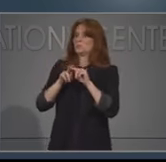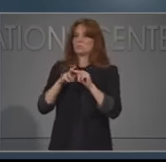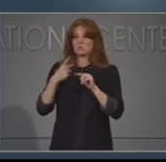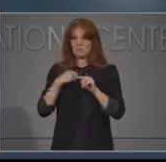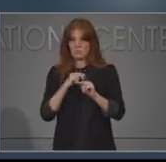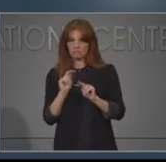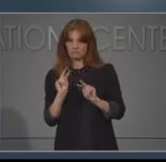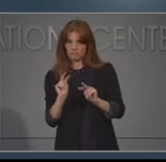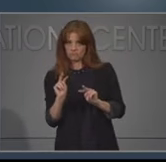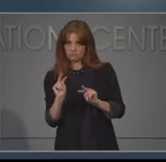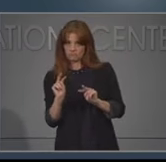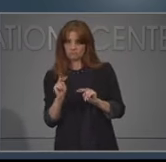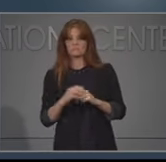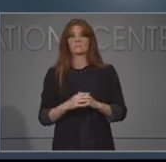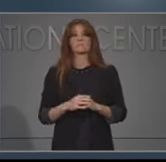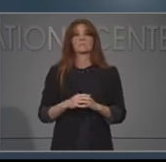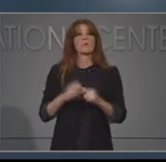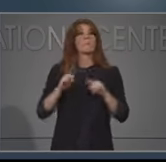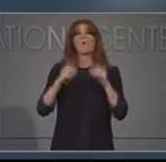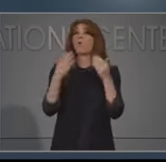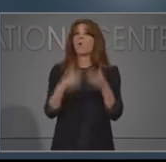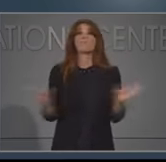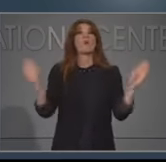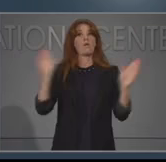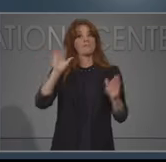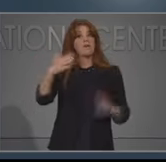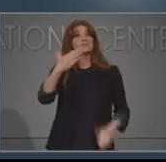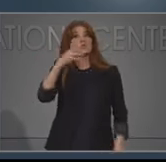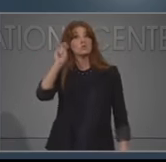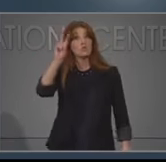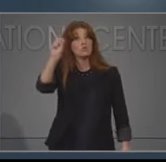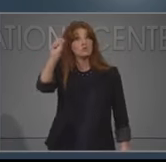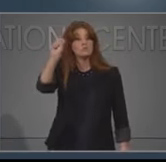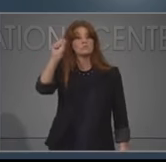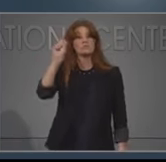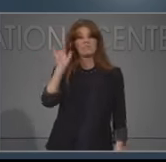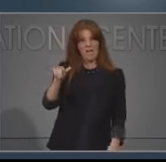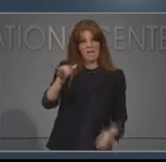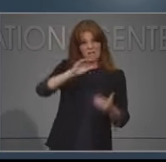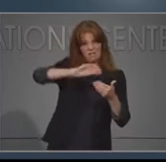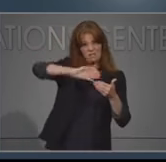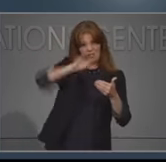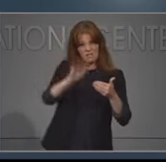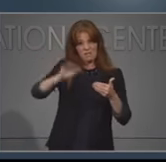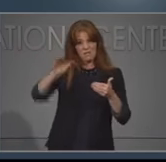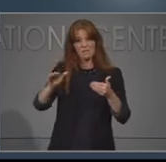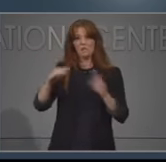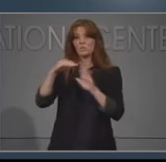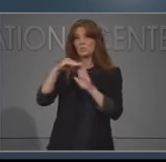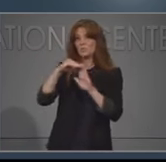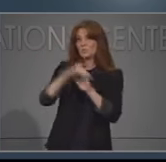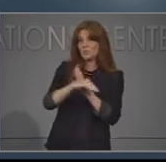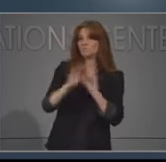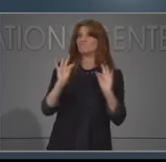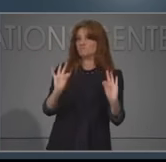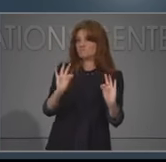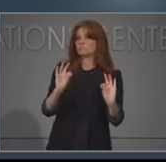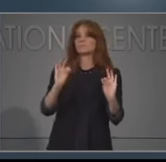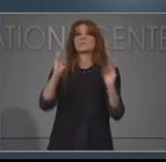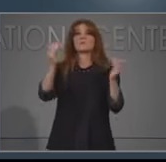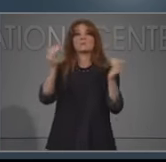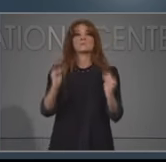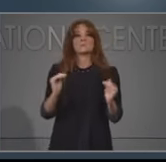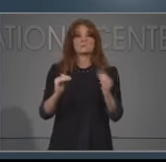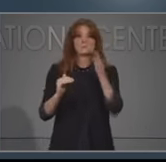to continue to monitor. But overall, this is very good news. This metric continues to trend down. Moving